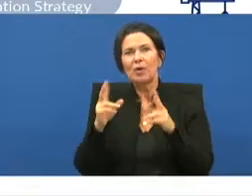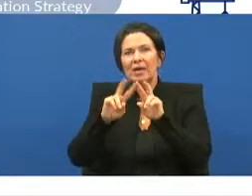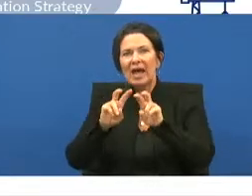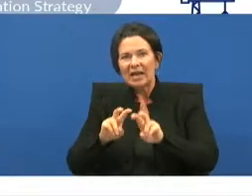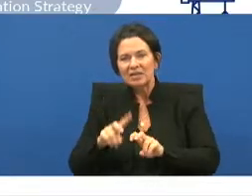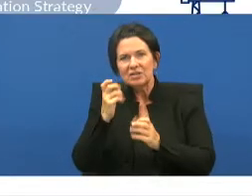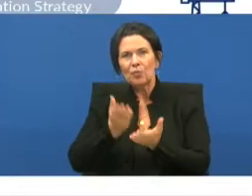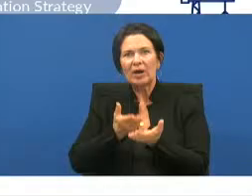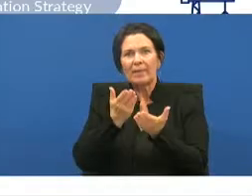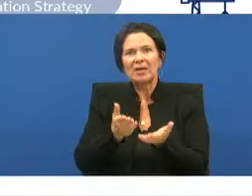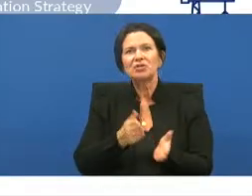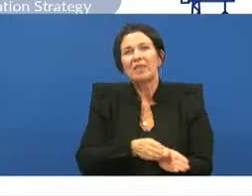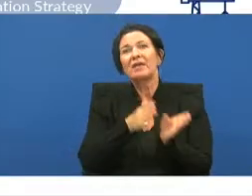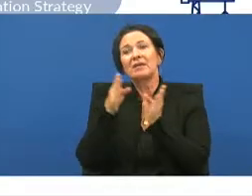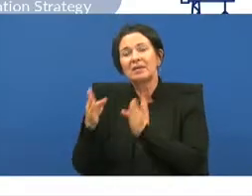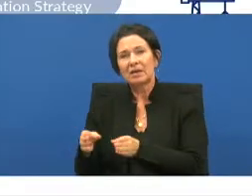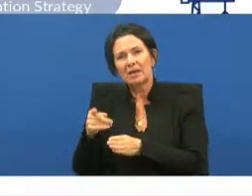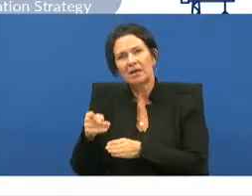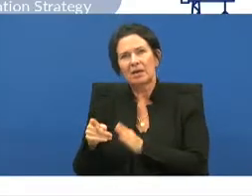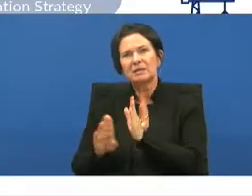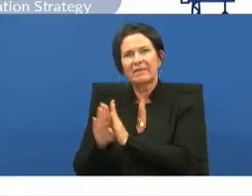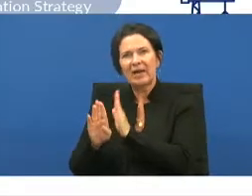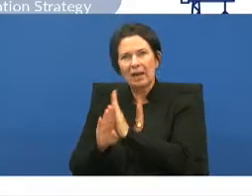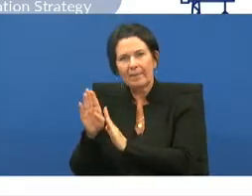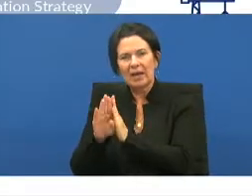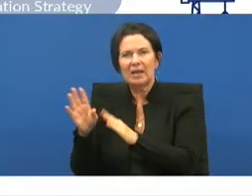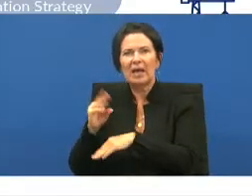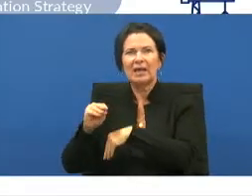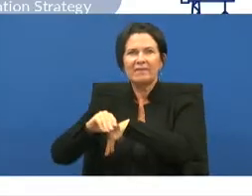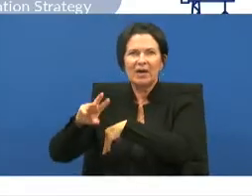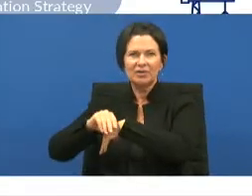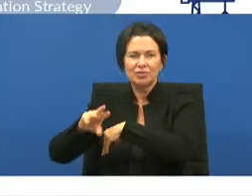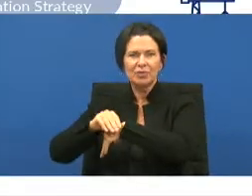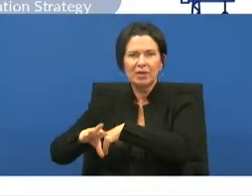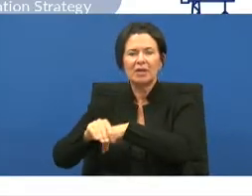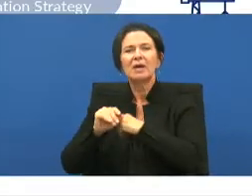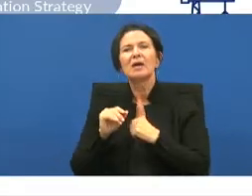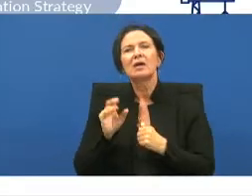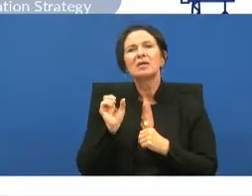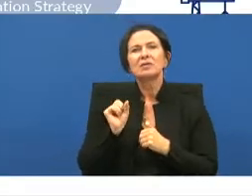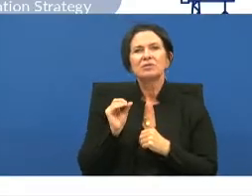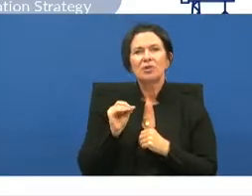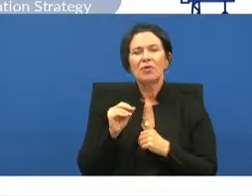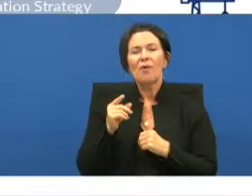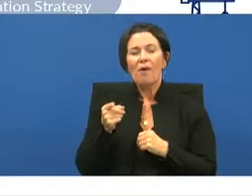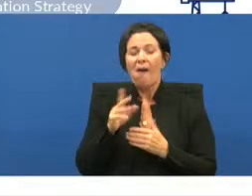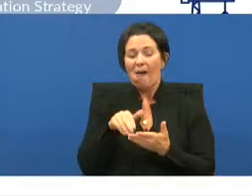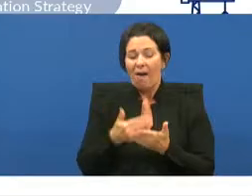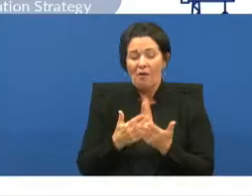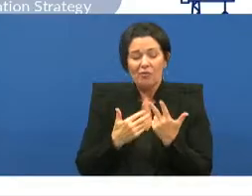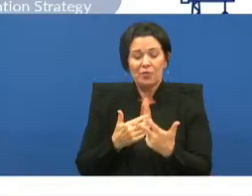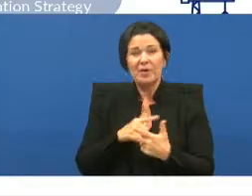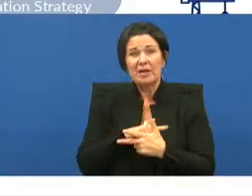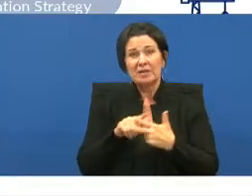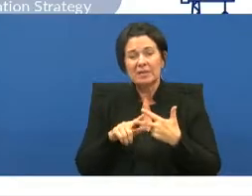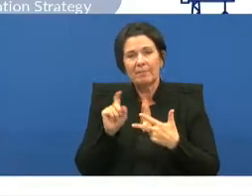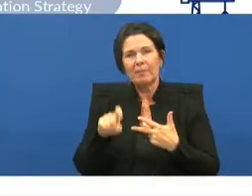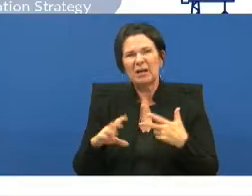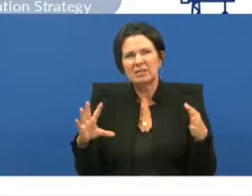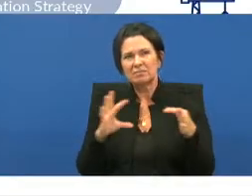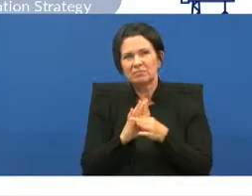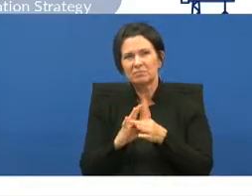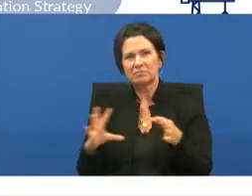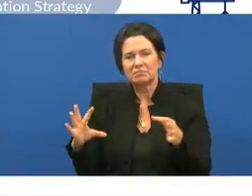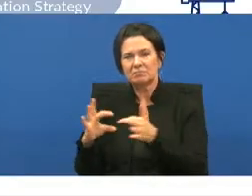implementation phase. So we are really the only firm out there that offers to connect all 3 of those things together. I will